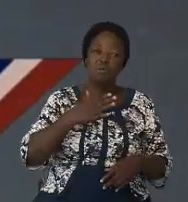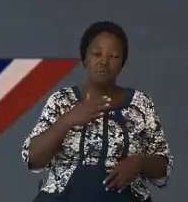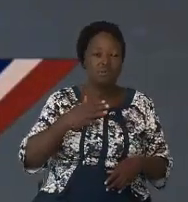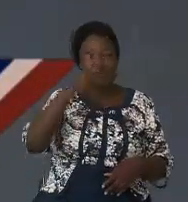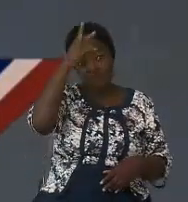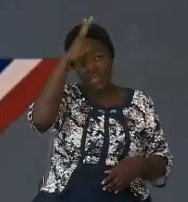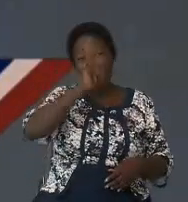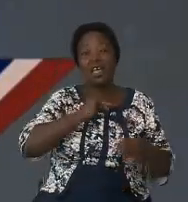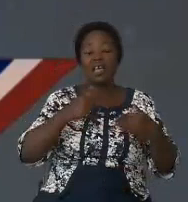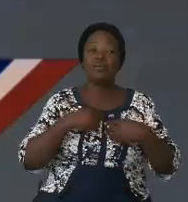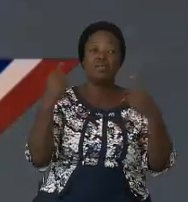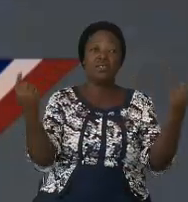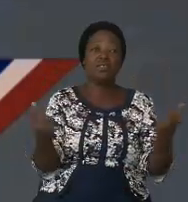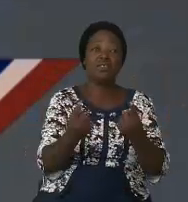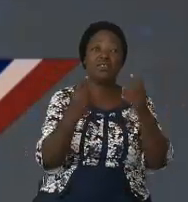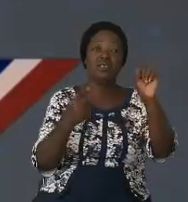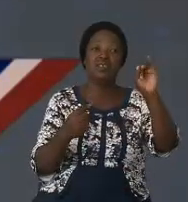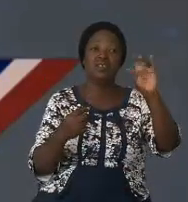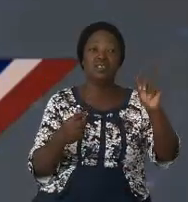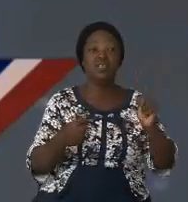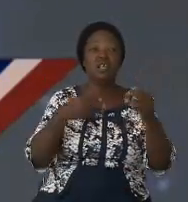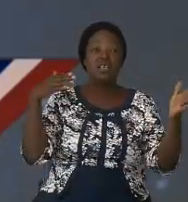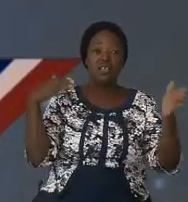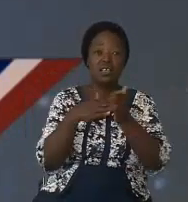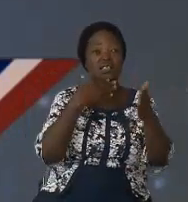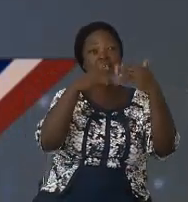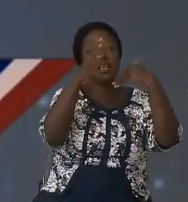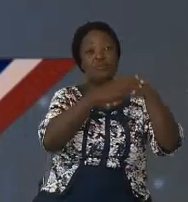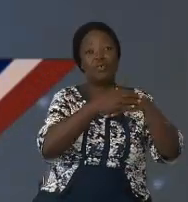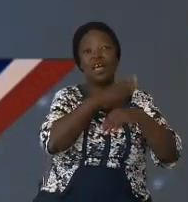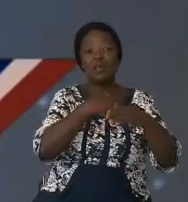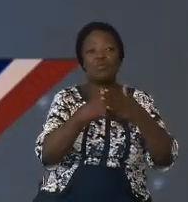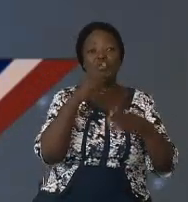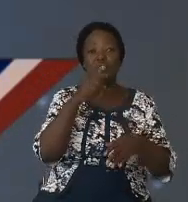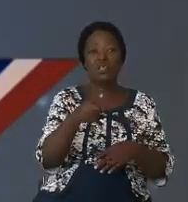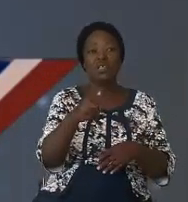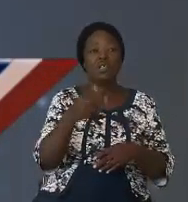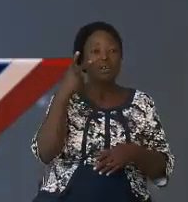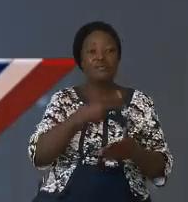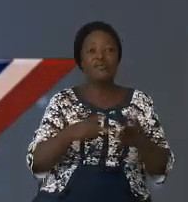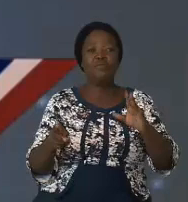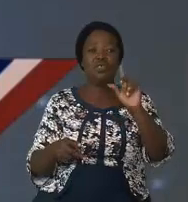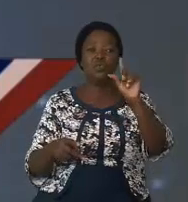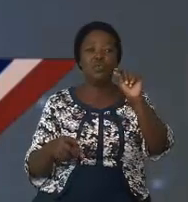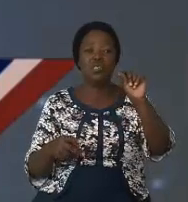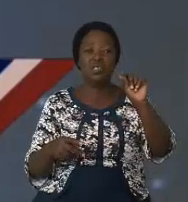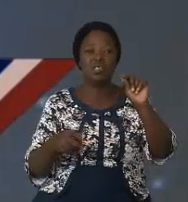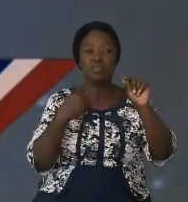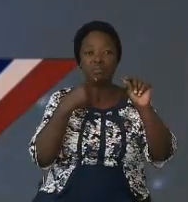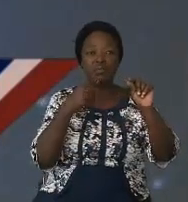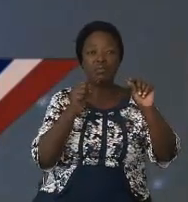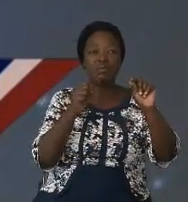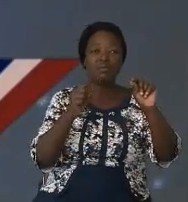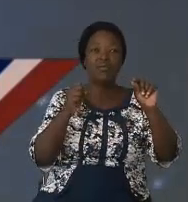say unto him, Father, I have sinned against heaven and before thee. Look at